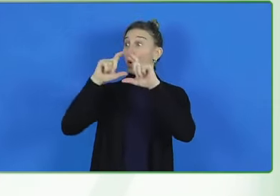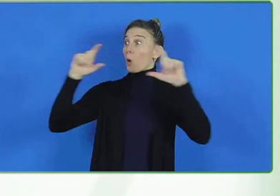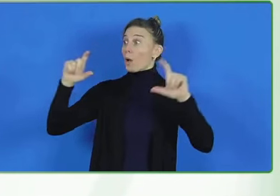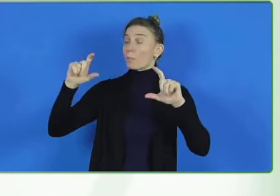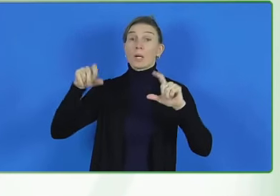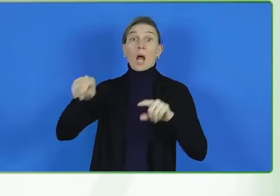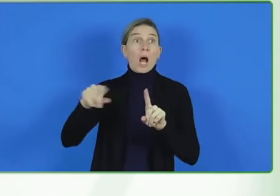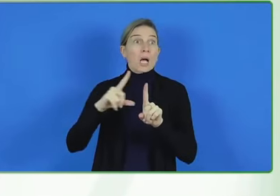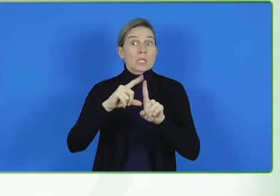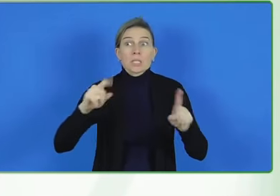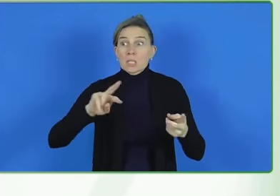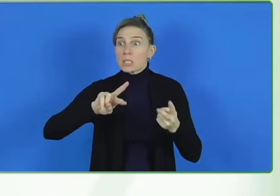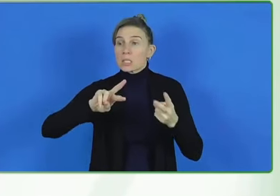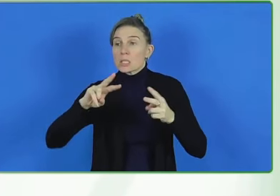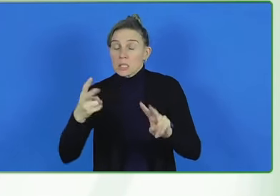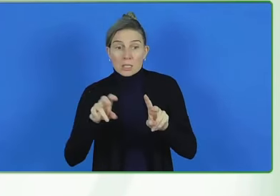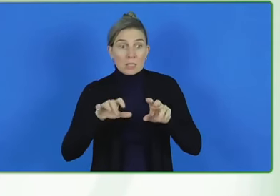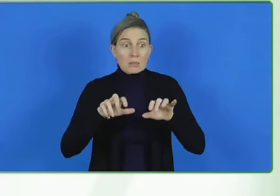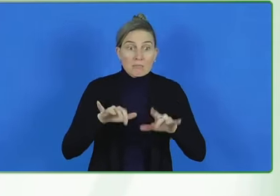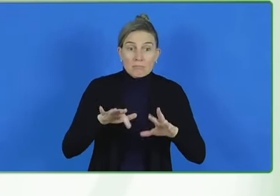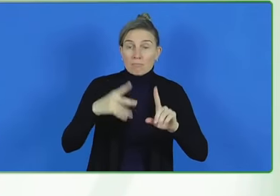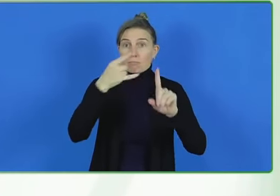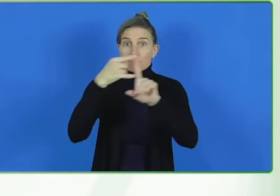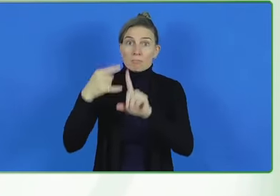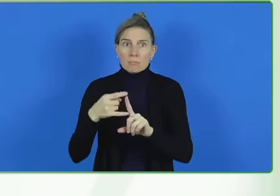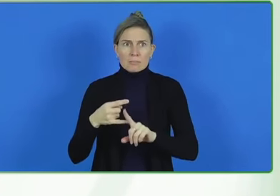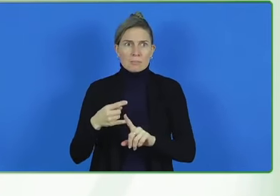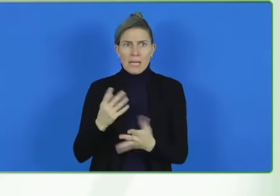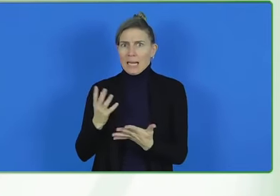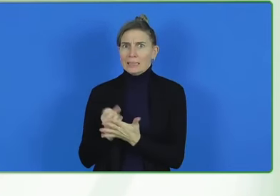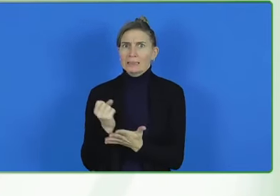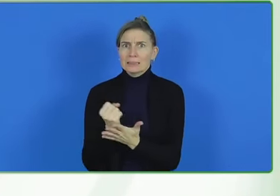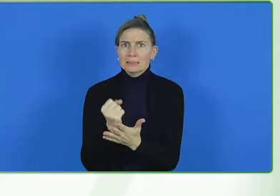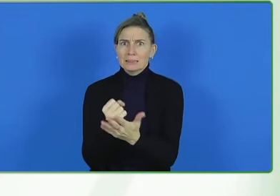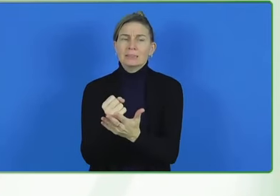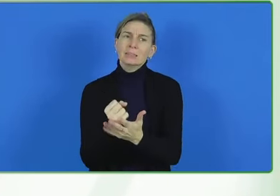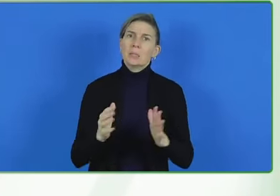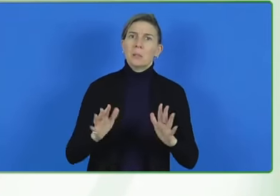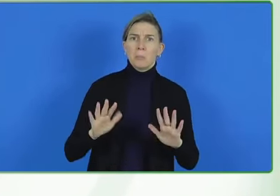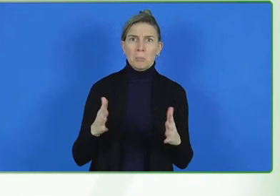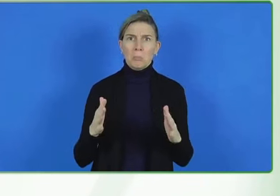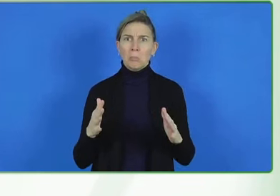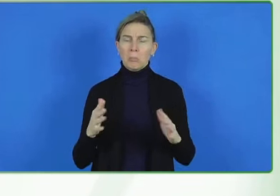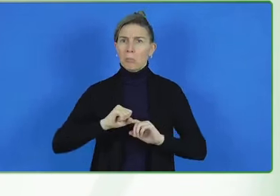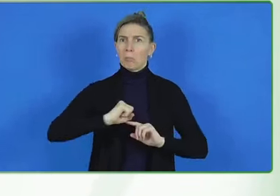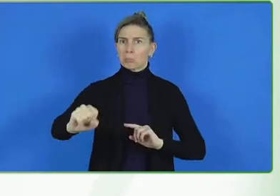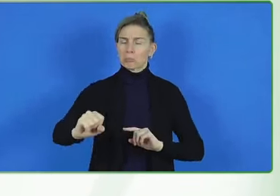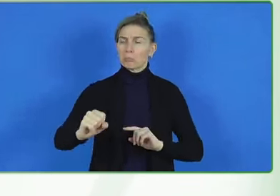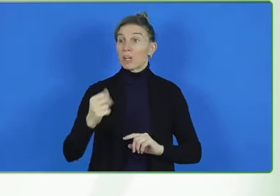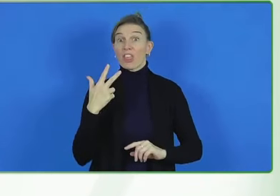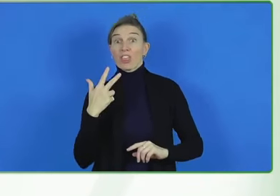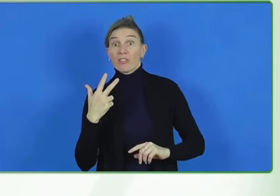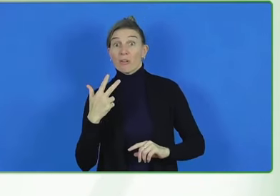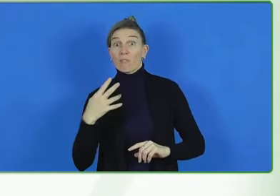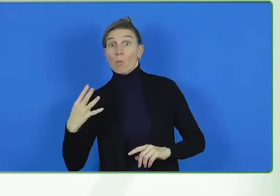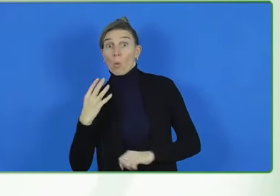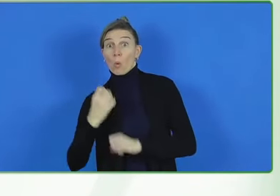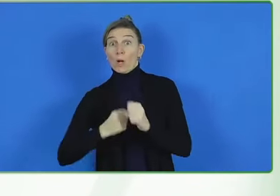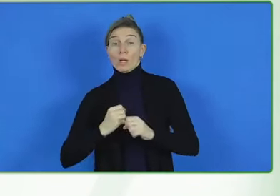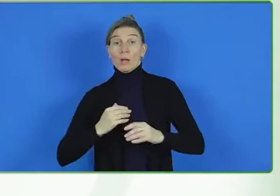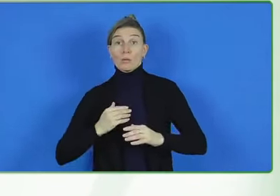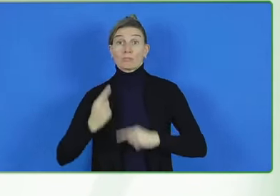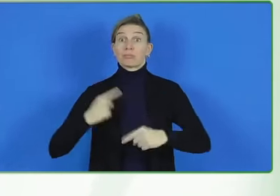operations by some statistics, by 3 to 4 years, sometimes 10 years. And many